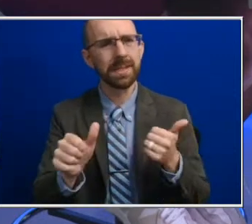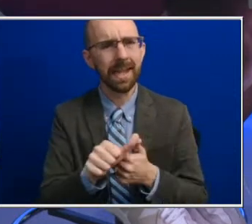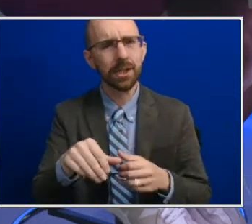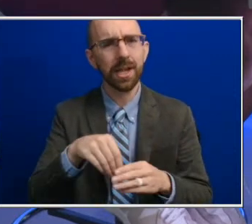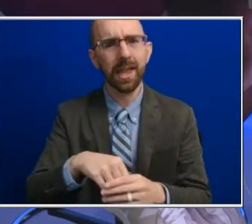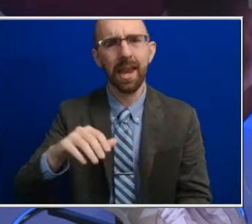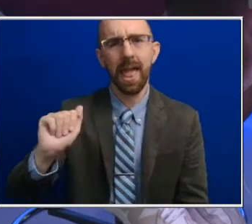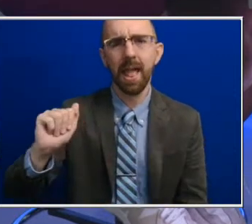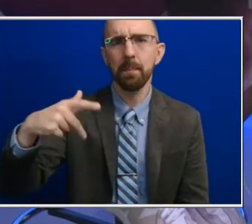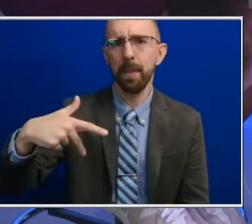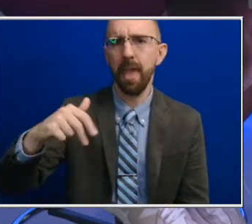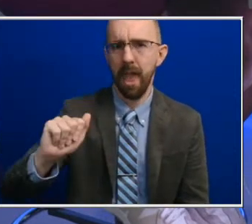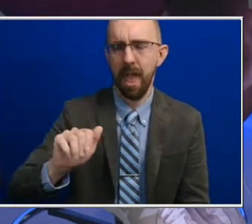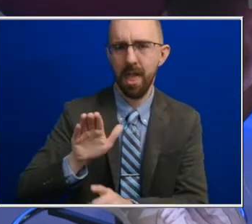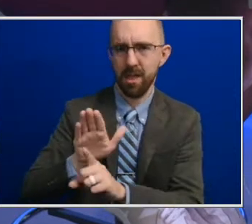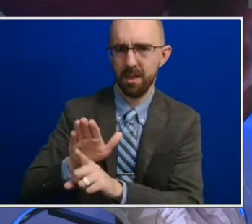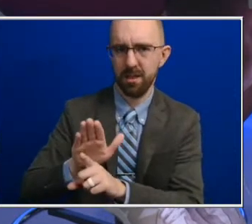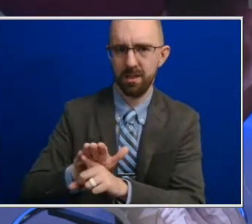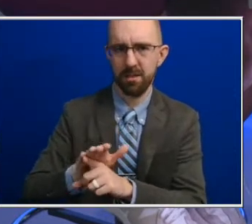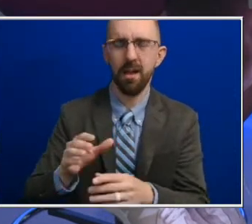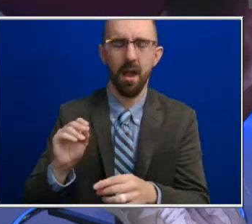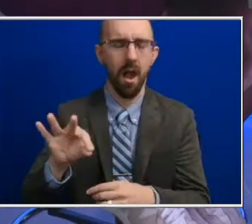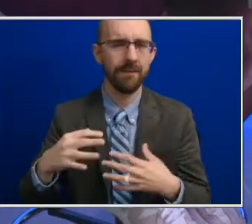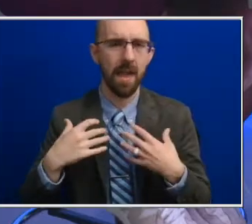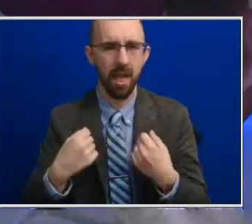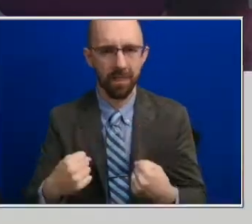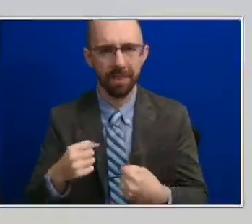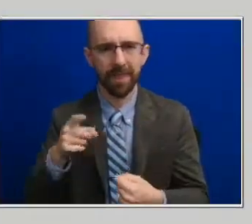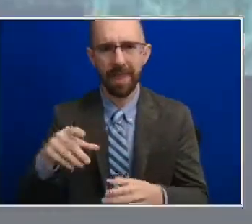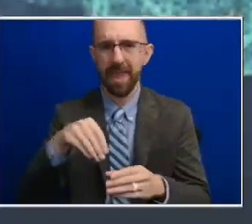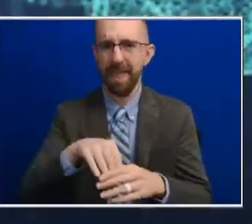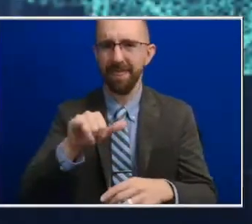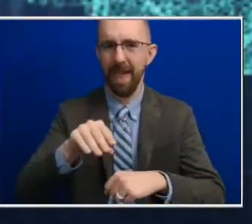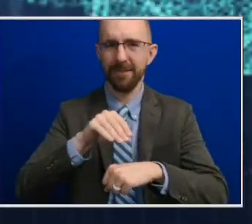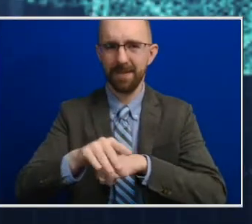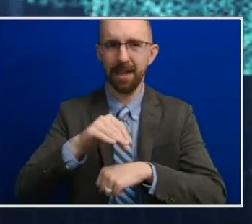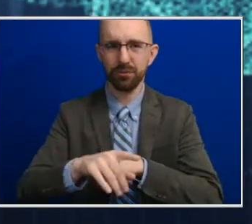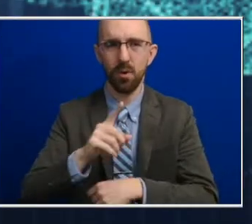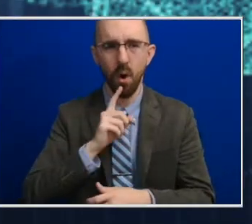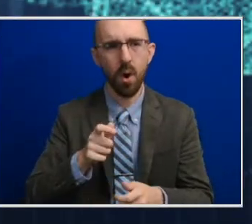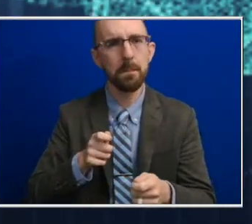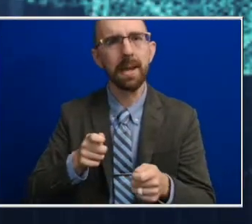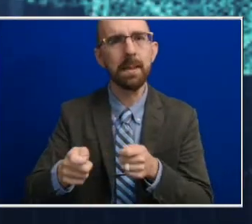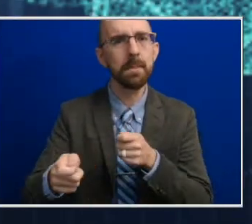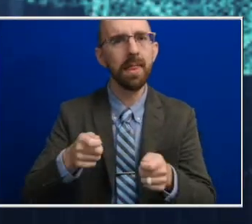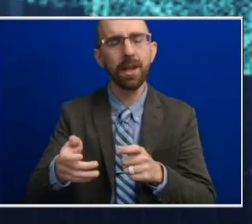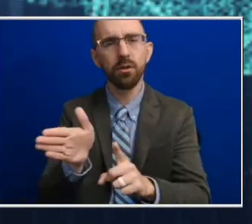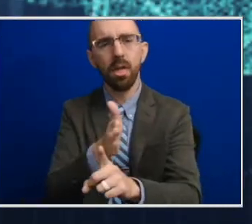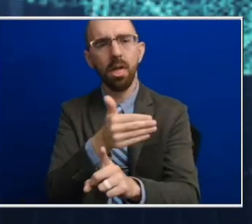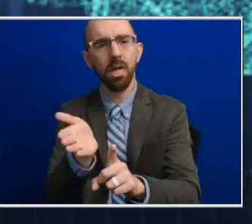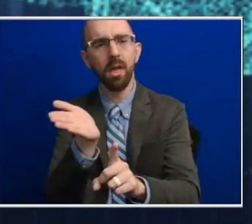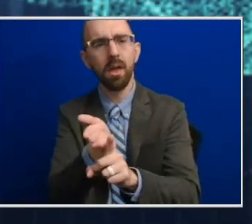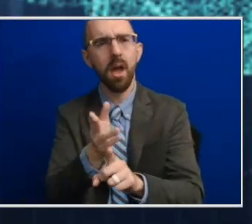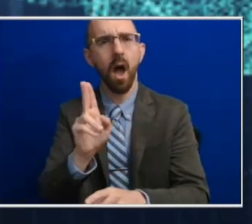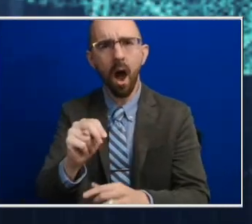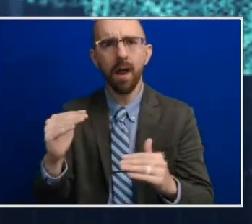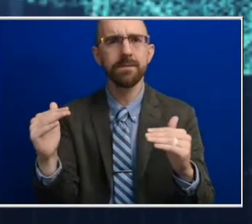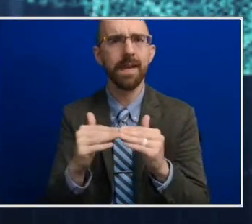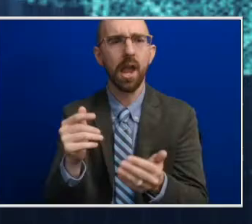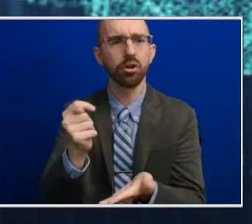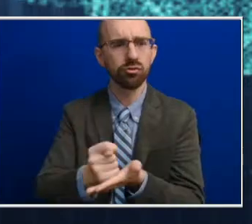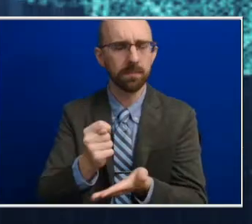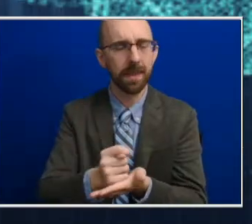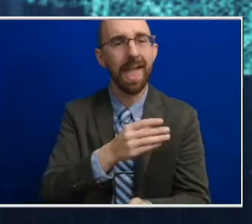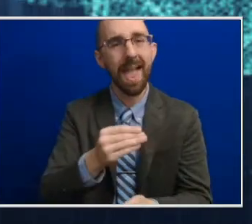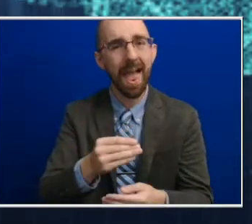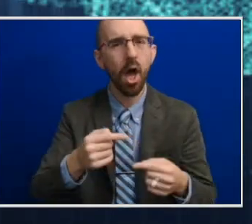Psychological Association of Health in that advisory are manipulation, unfair treatment, and